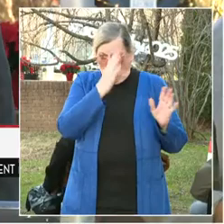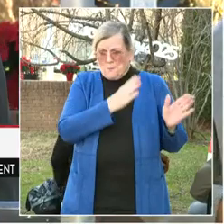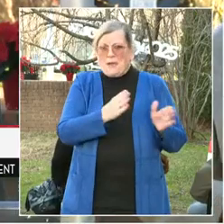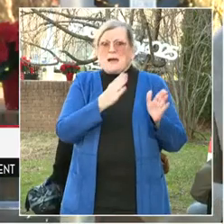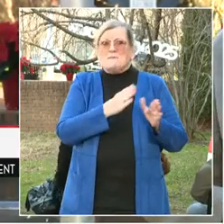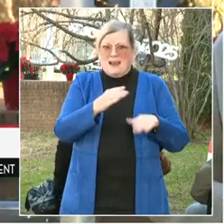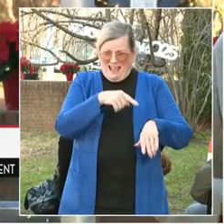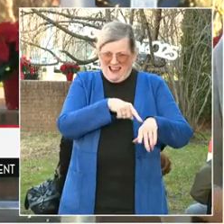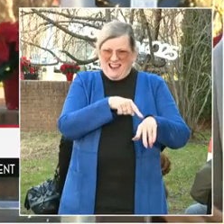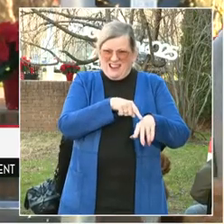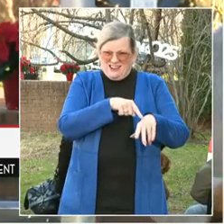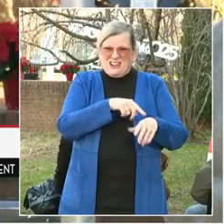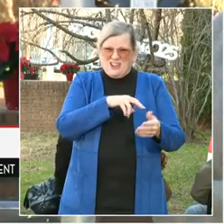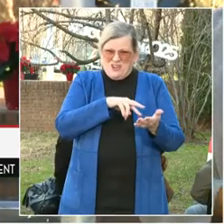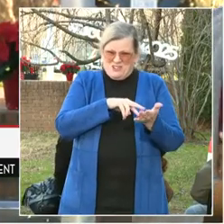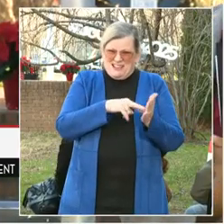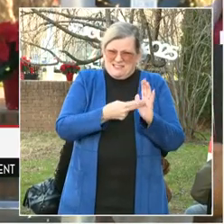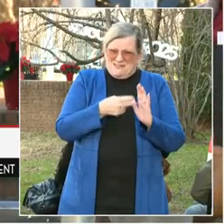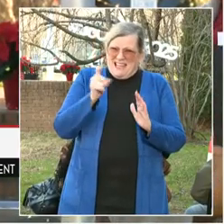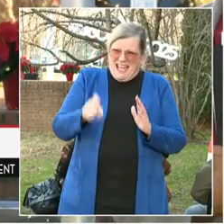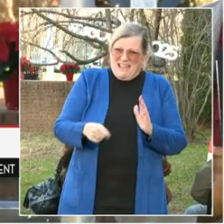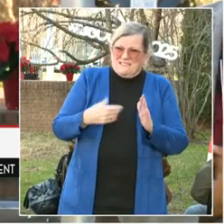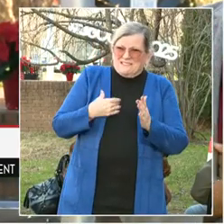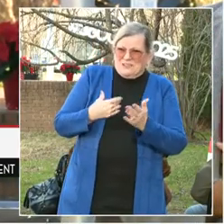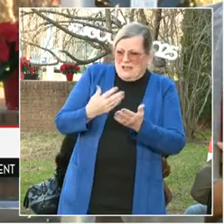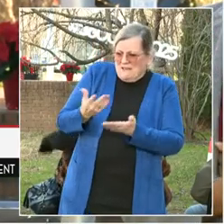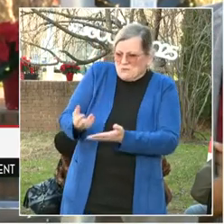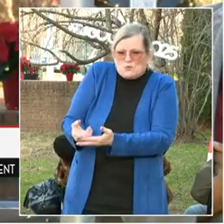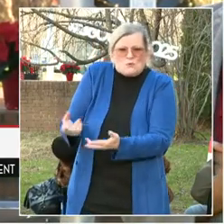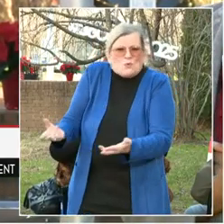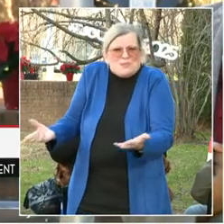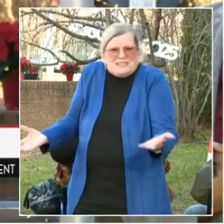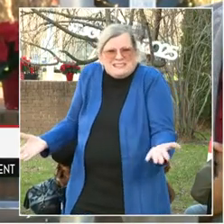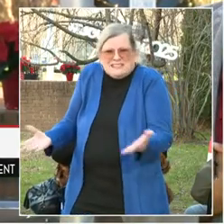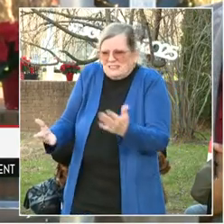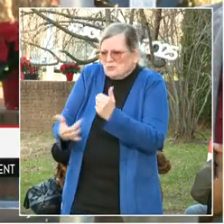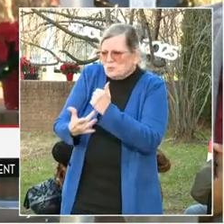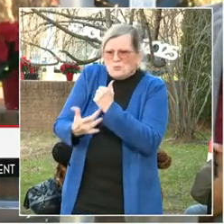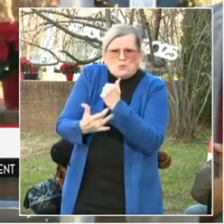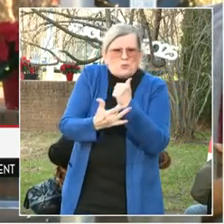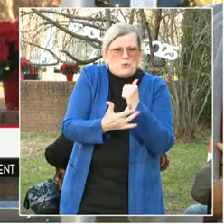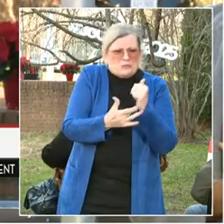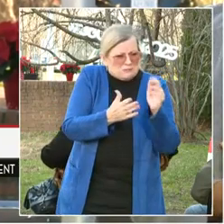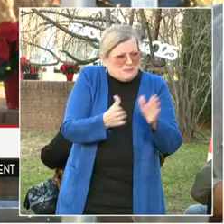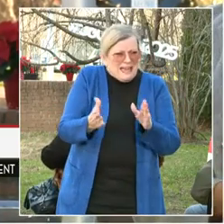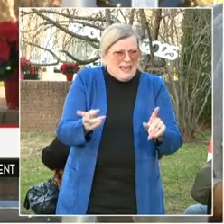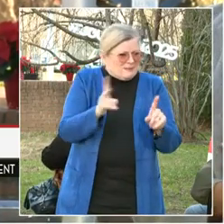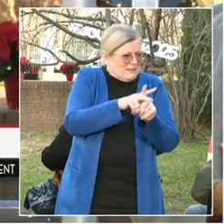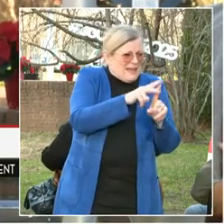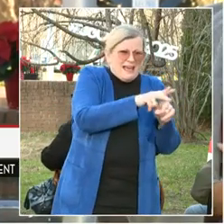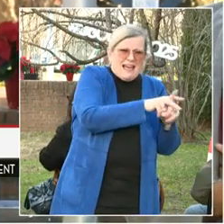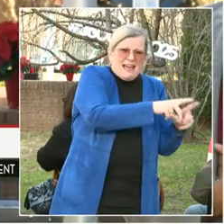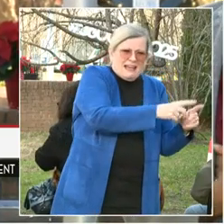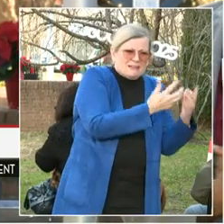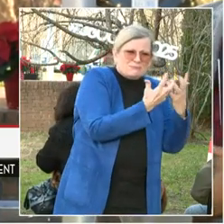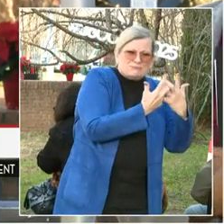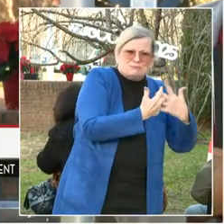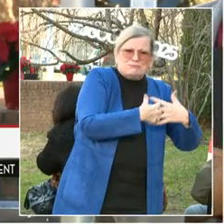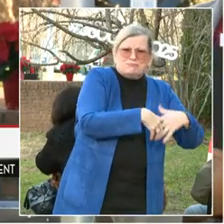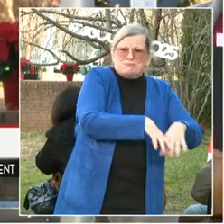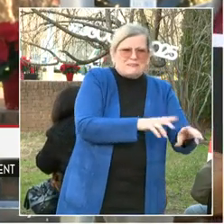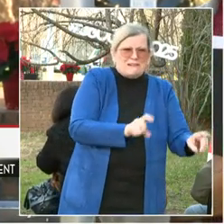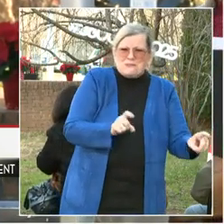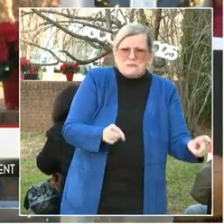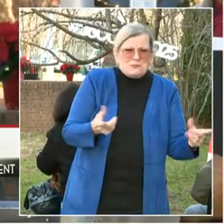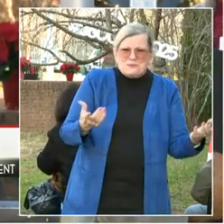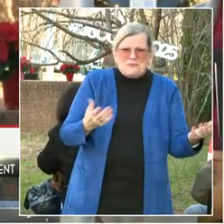place to actually bring them to fruition. The mayor demonstrated that from her first days in office when she committed to and doubled the amount in the